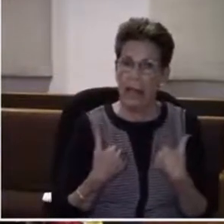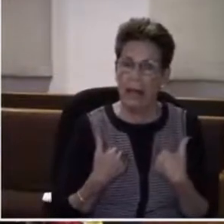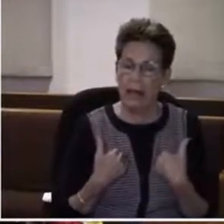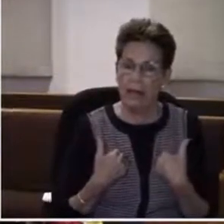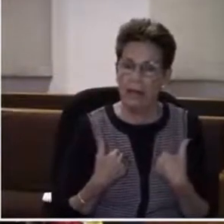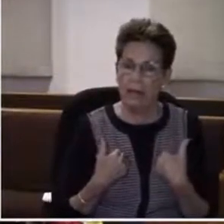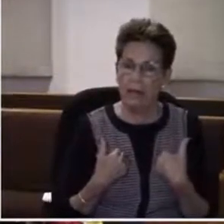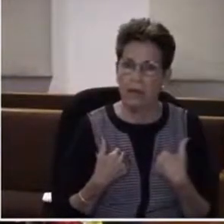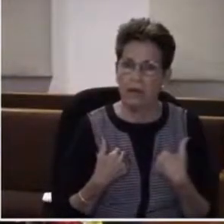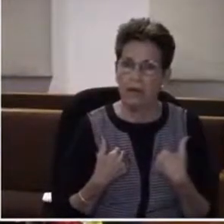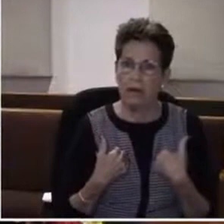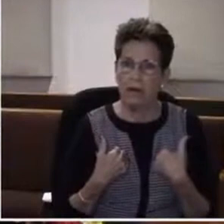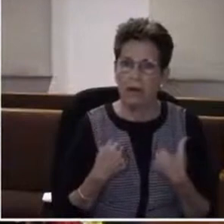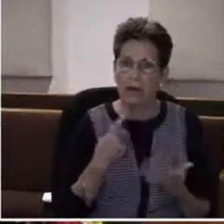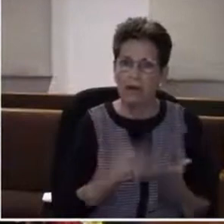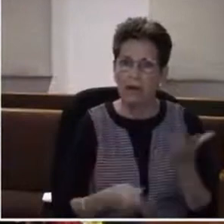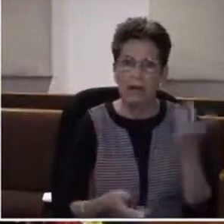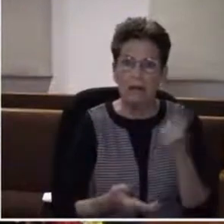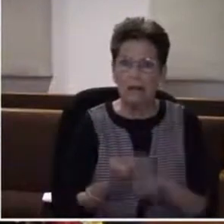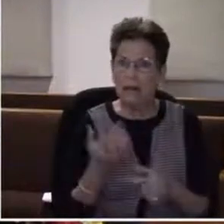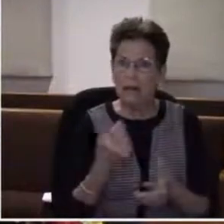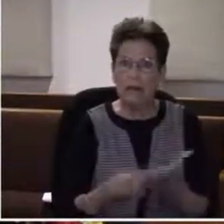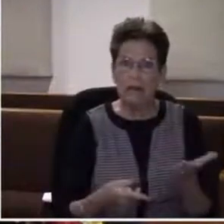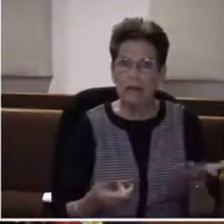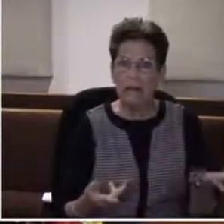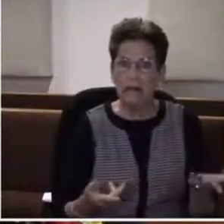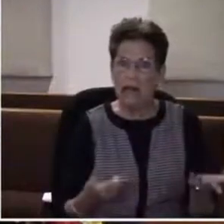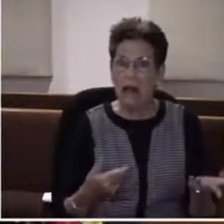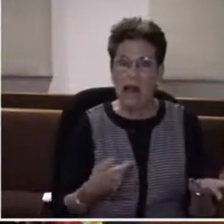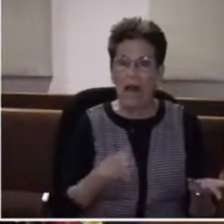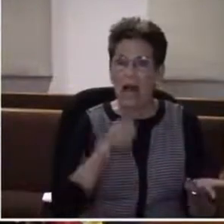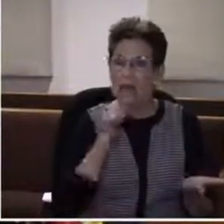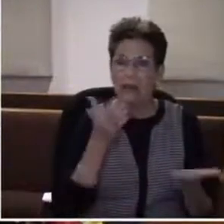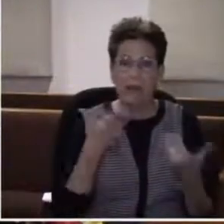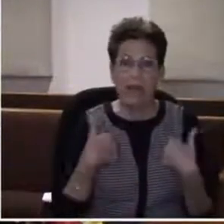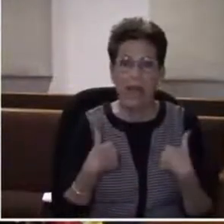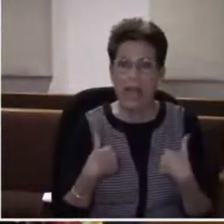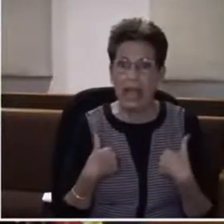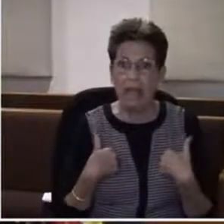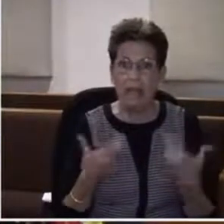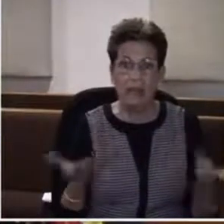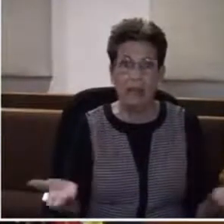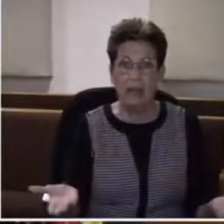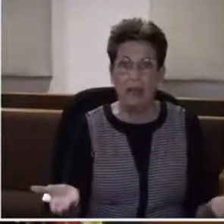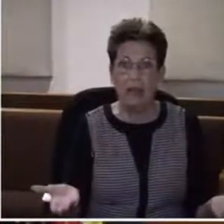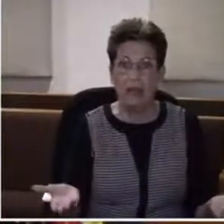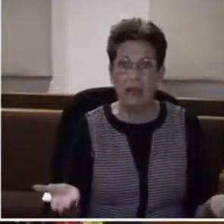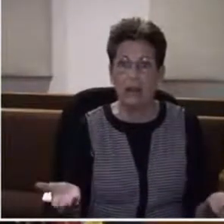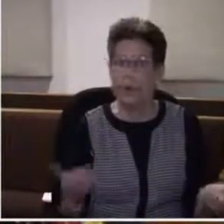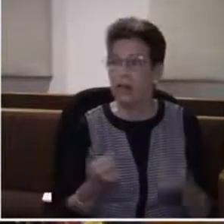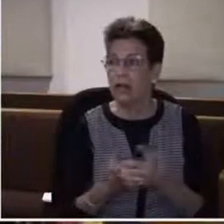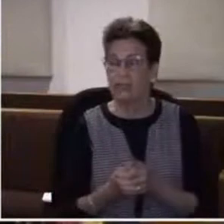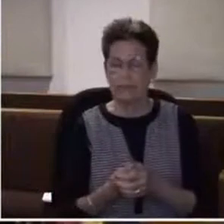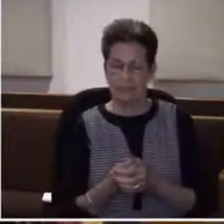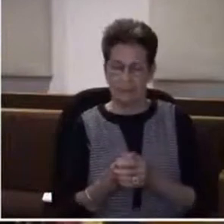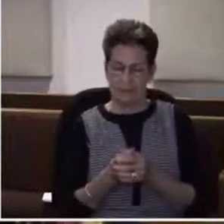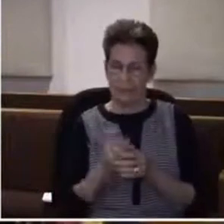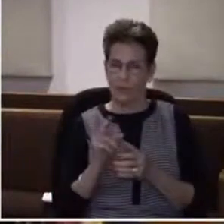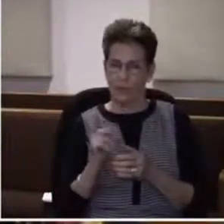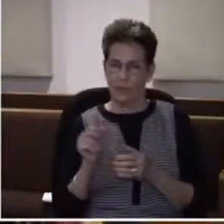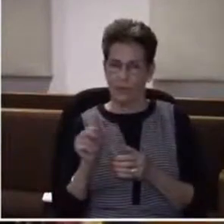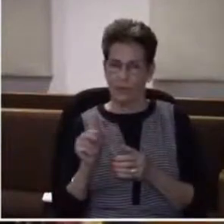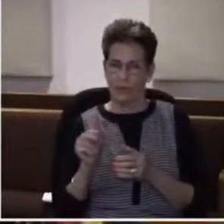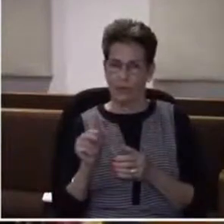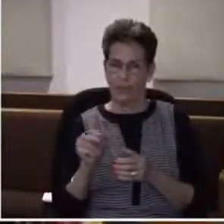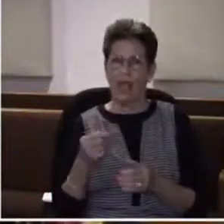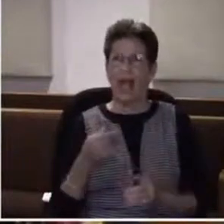stinks, you just come to God and say, God, this is all I have, and I don't know how to explain all this, but I know that I have you, and I know that you love me, and you care for me,